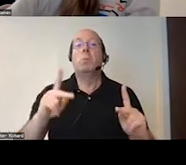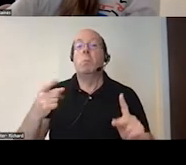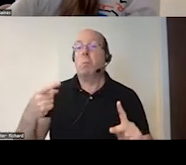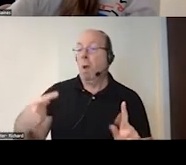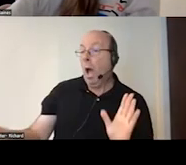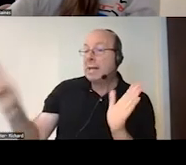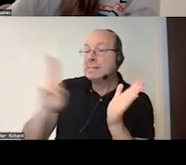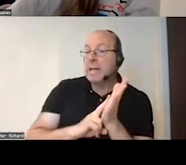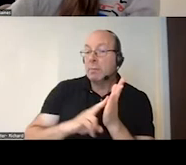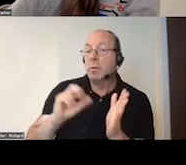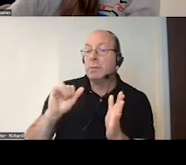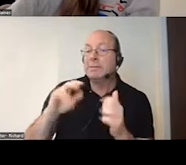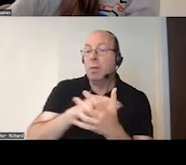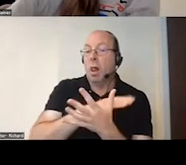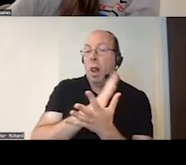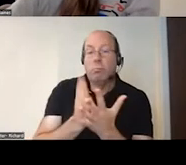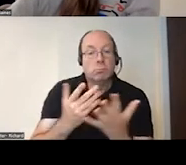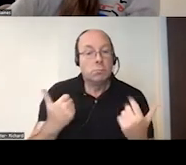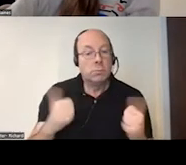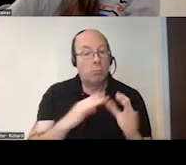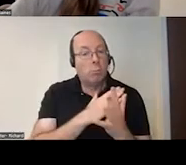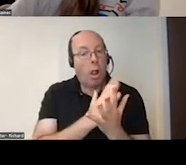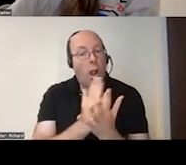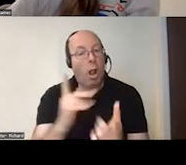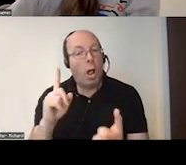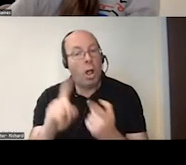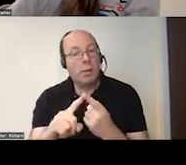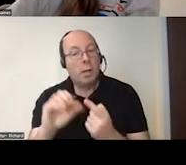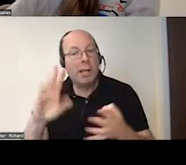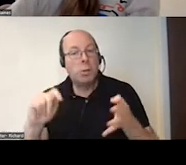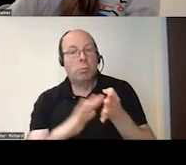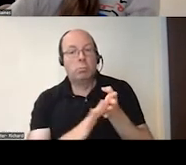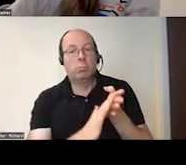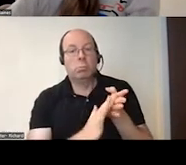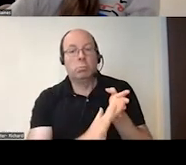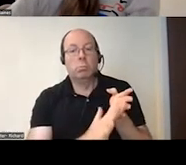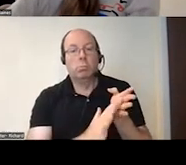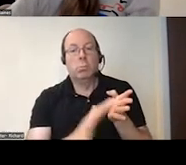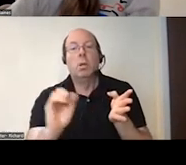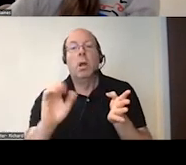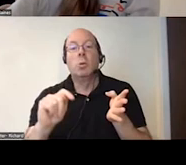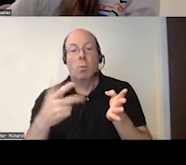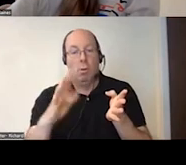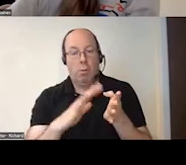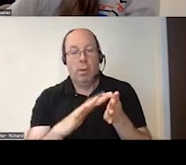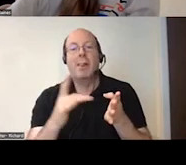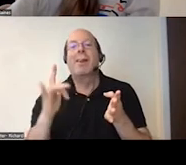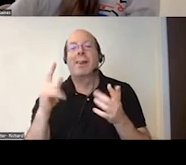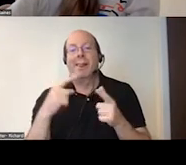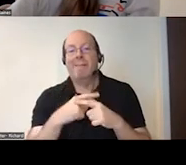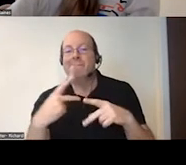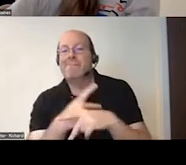the season's not over until mid-October. And that's kind of when we can start pushing out what next year looks